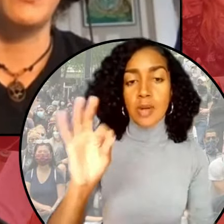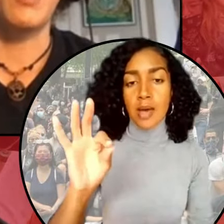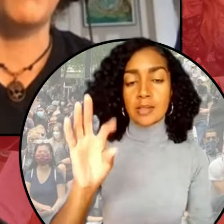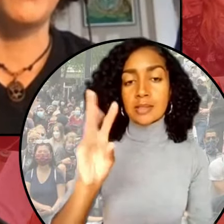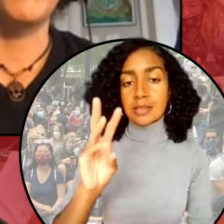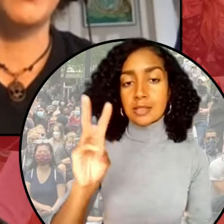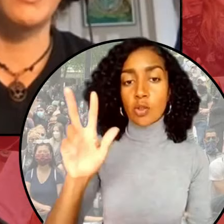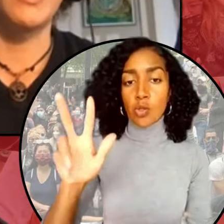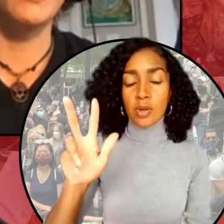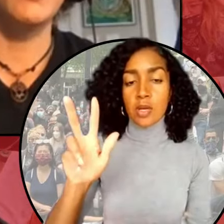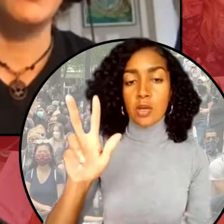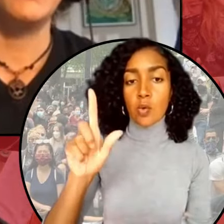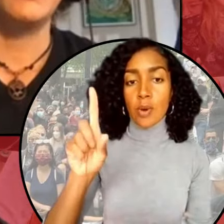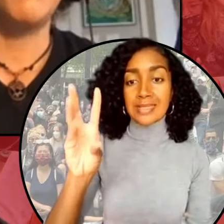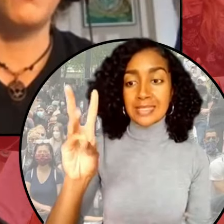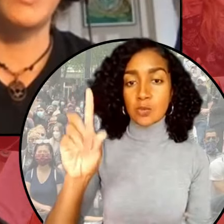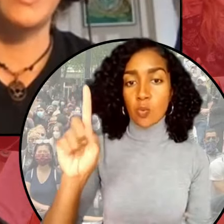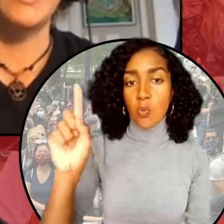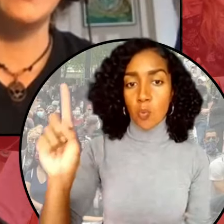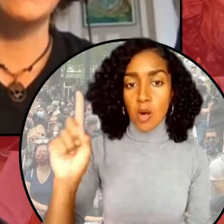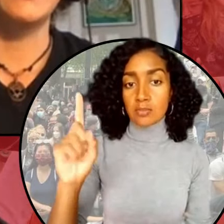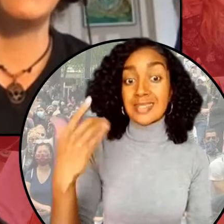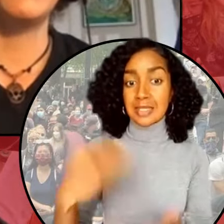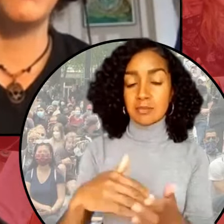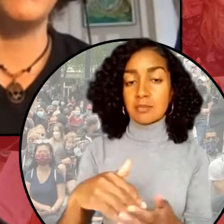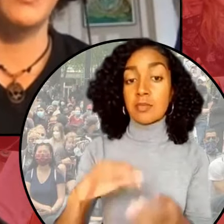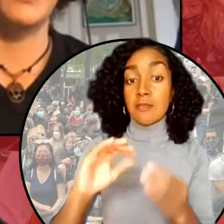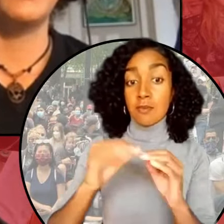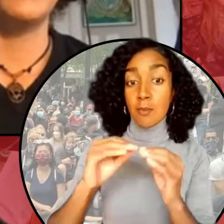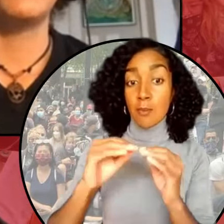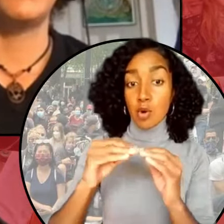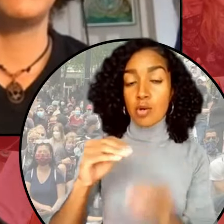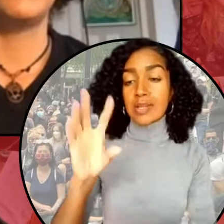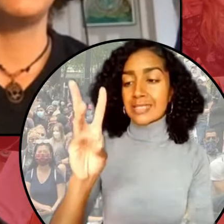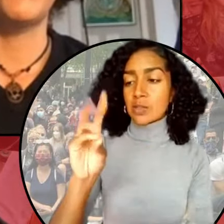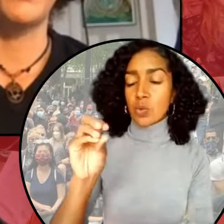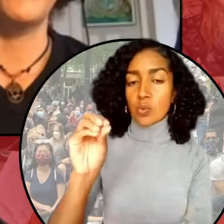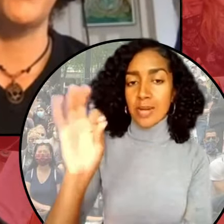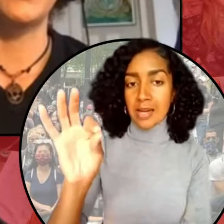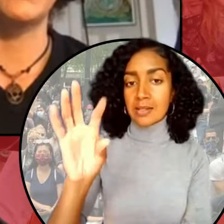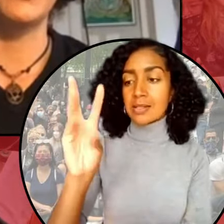609-663-1611. I'm going to repeat it again. The phone line is